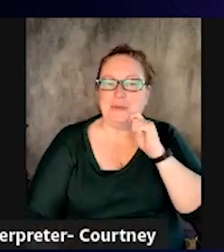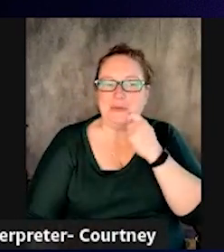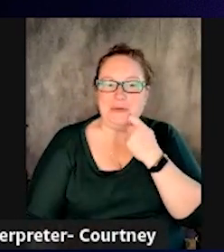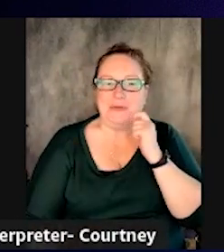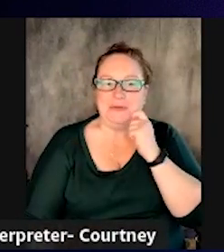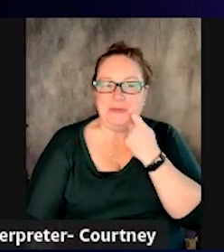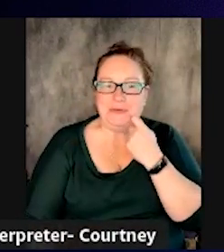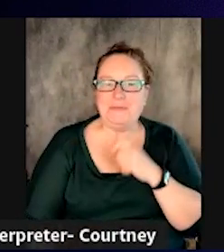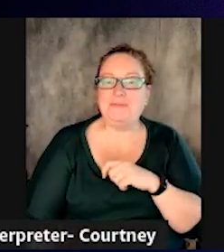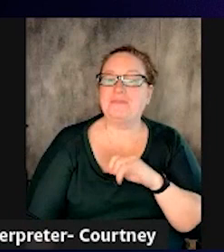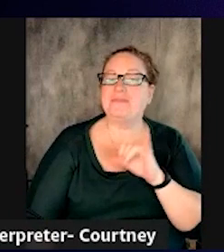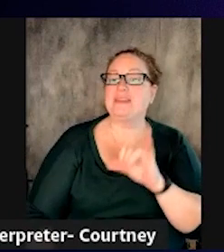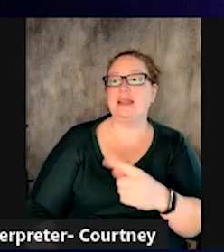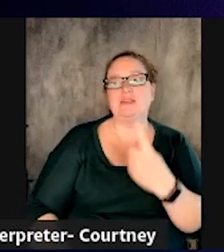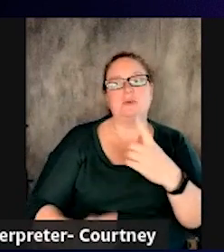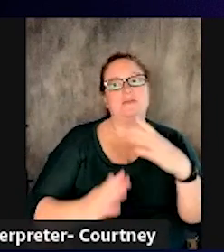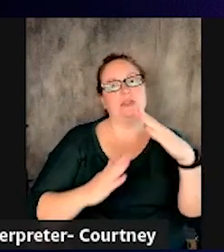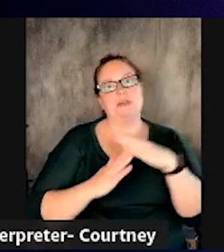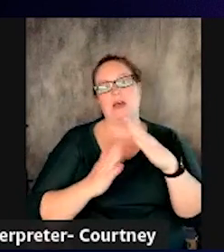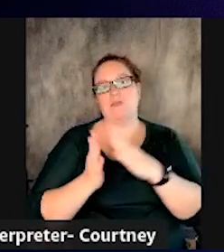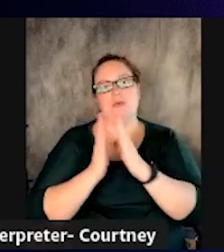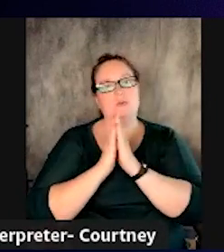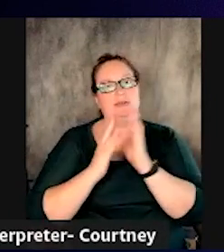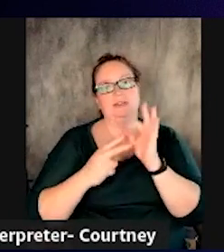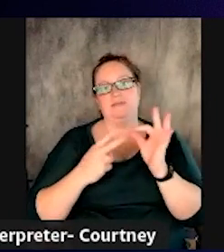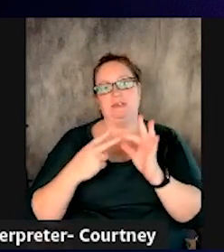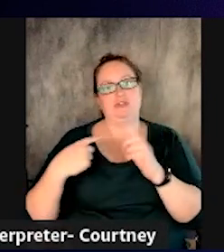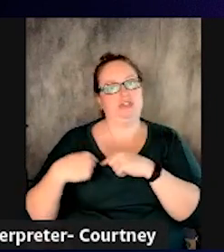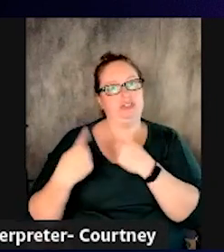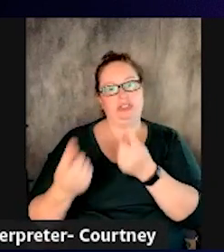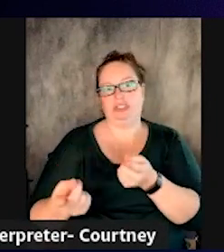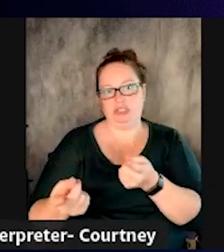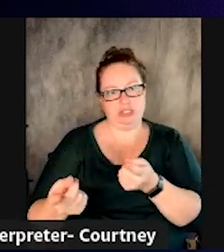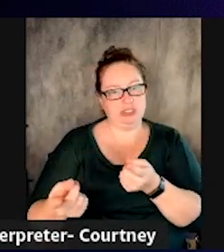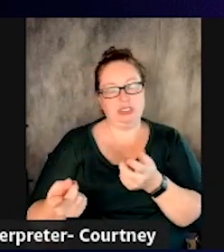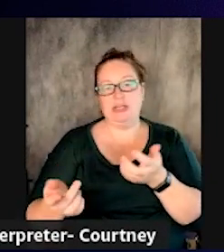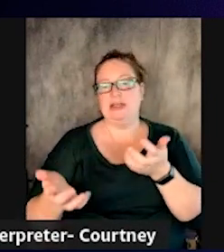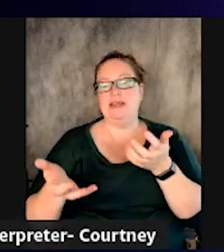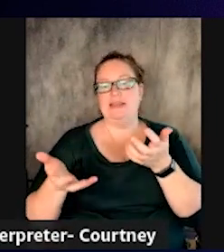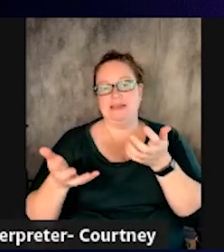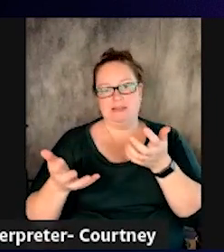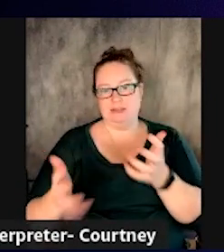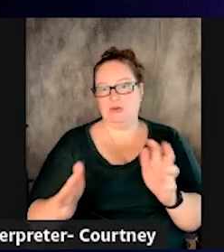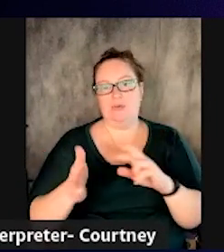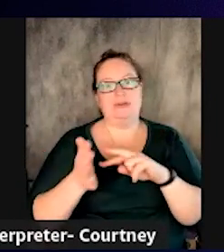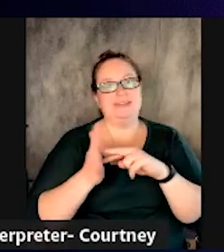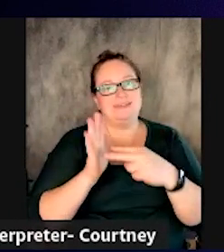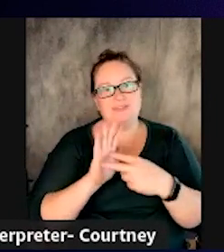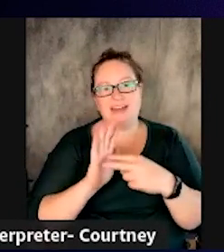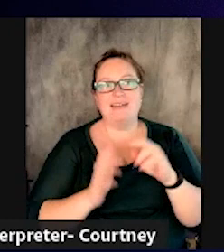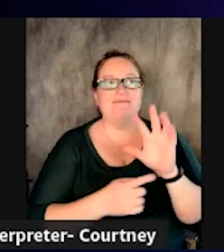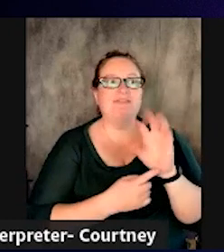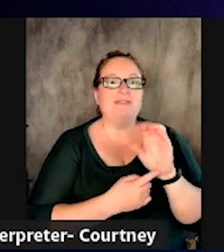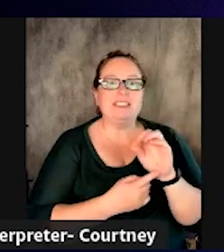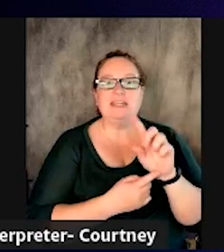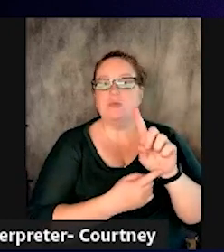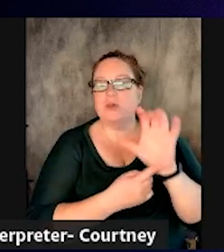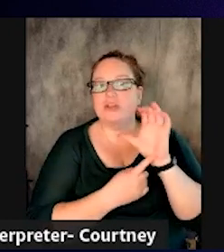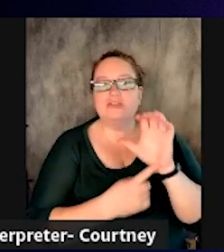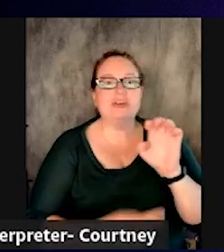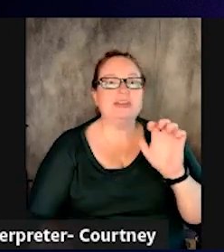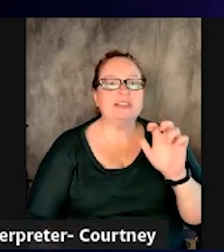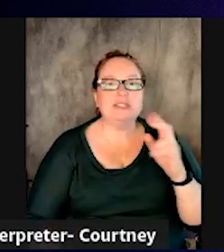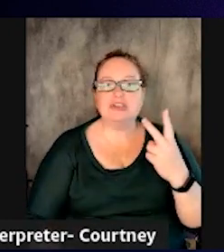is one of our top requested feature requests by customers. They don't want to define 50, 100 EC2 launch templates